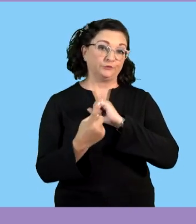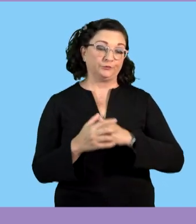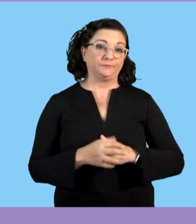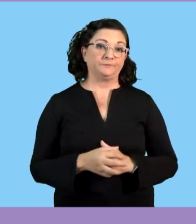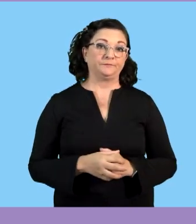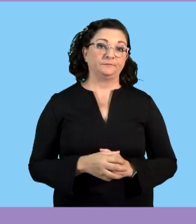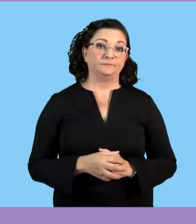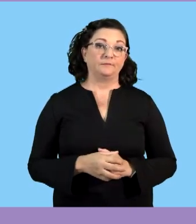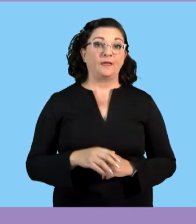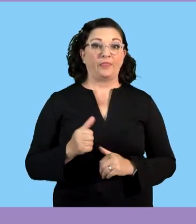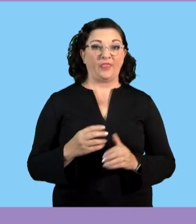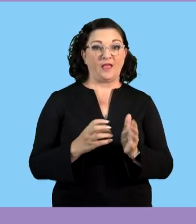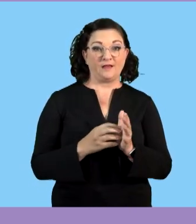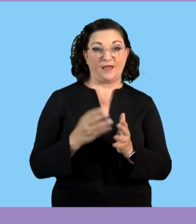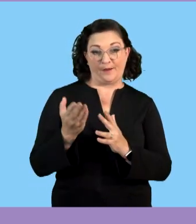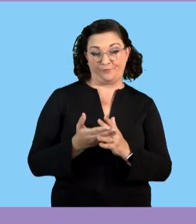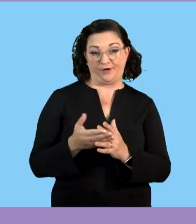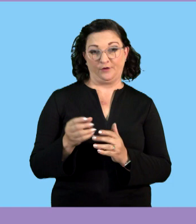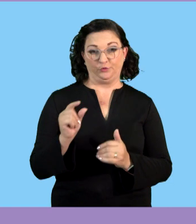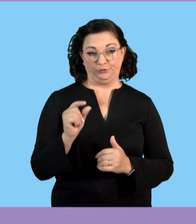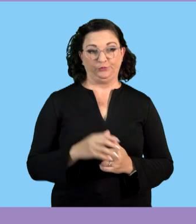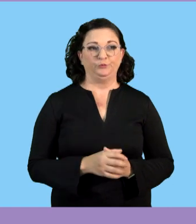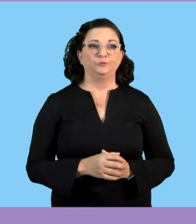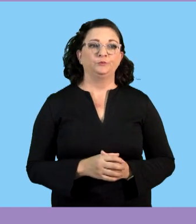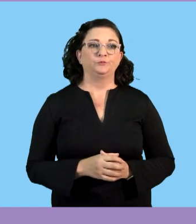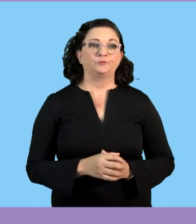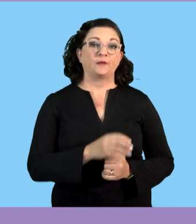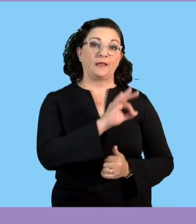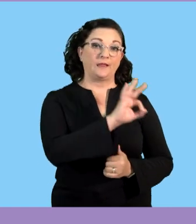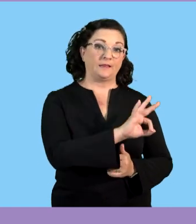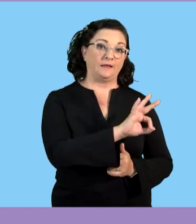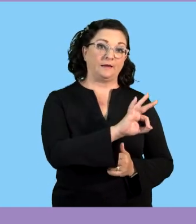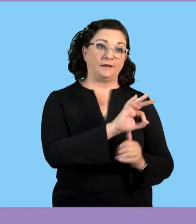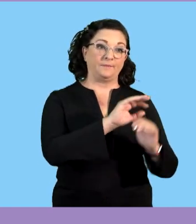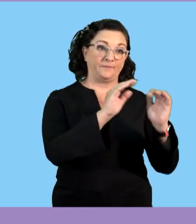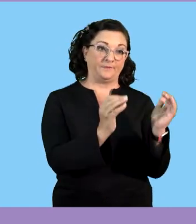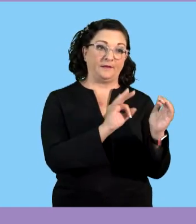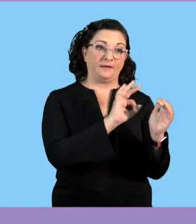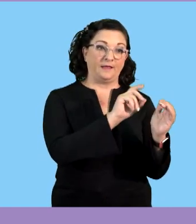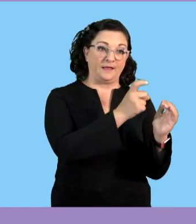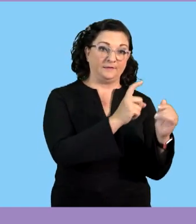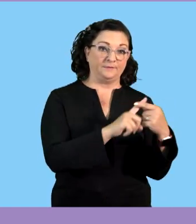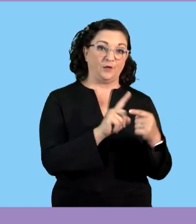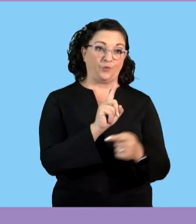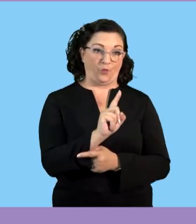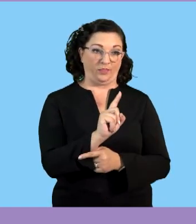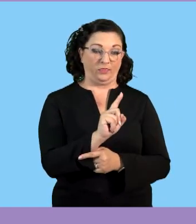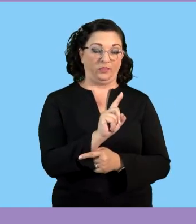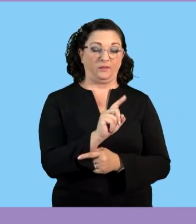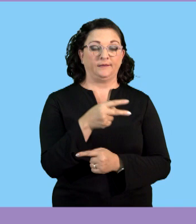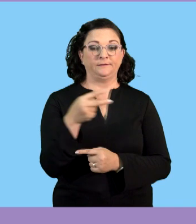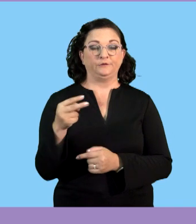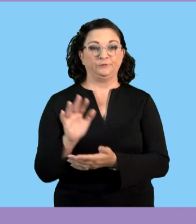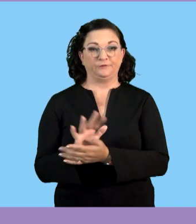quickly do the last one there before we go to our ad break. So for number 7, we have there 3 multiplied by x plus 1